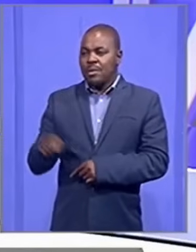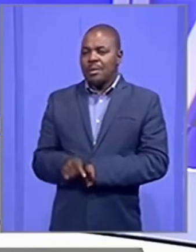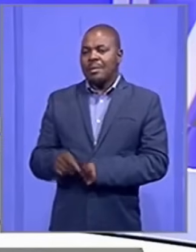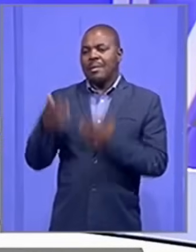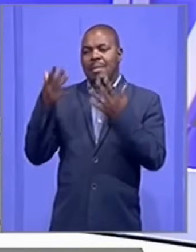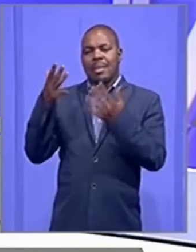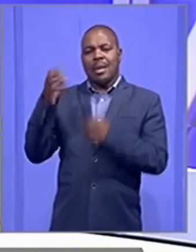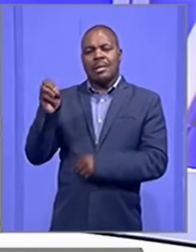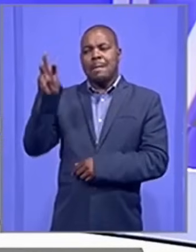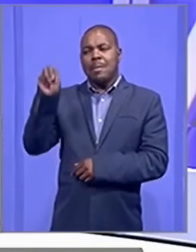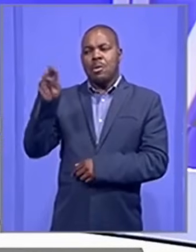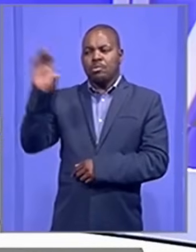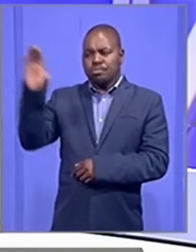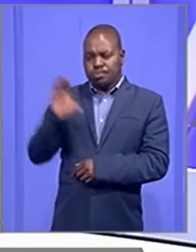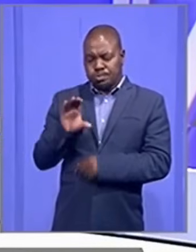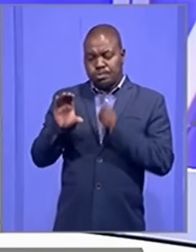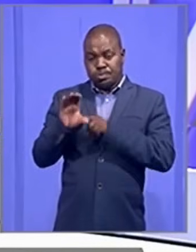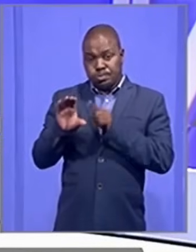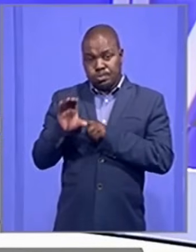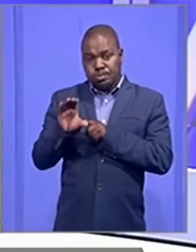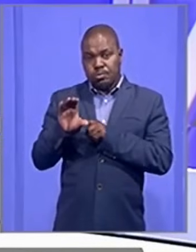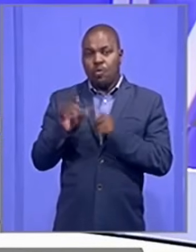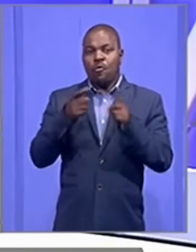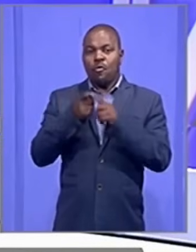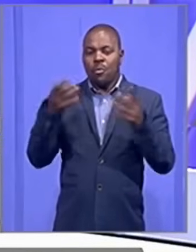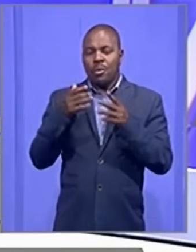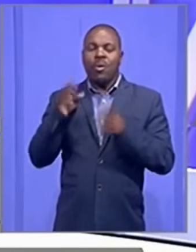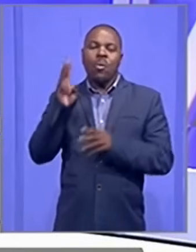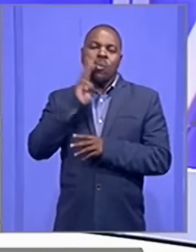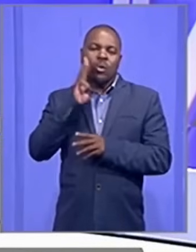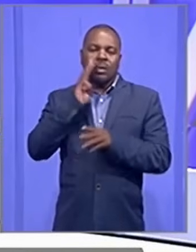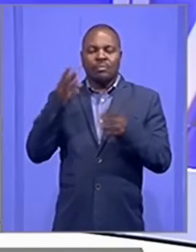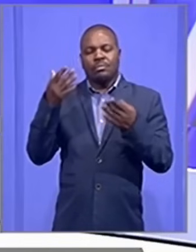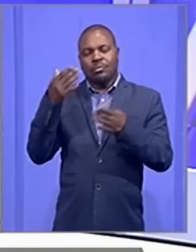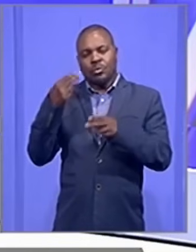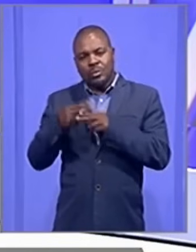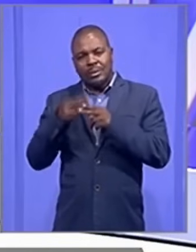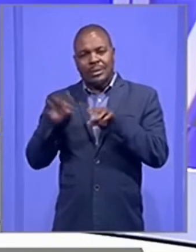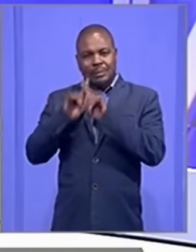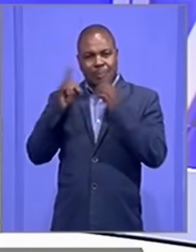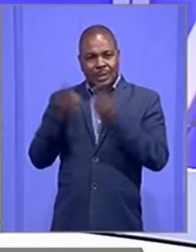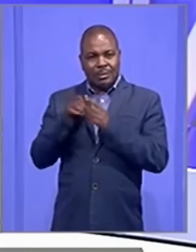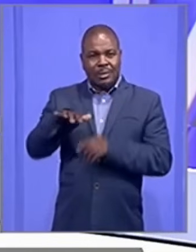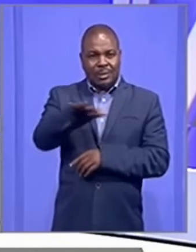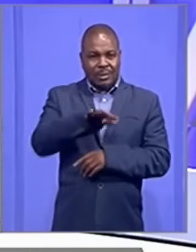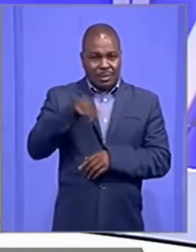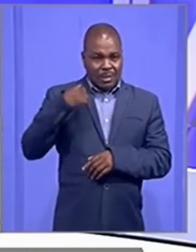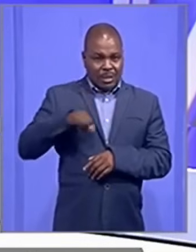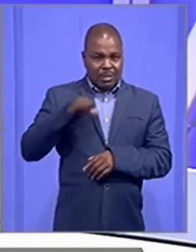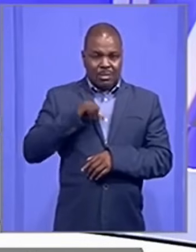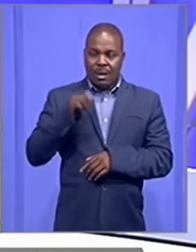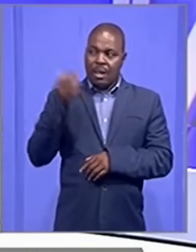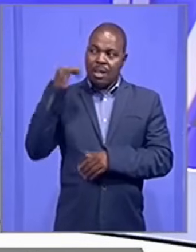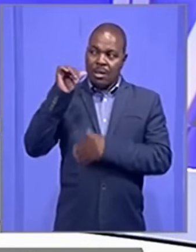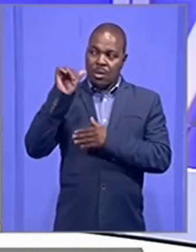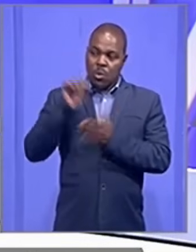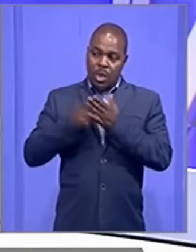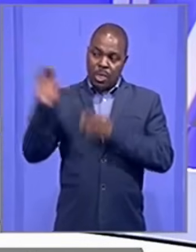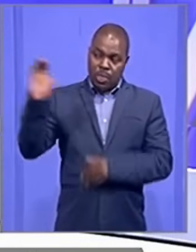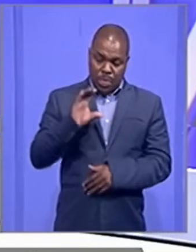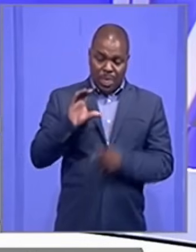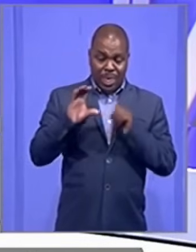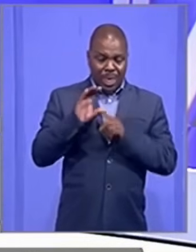masome senyane tšeo di beetšwego thoko ke kgoro ya metse le kelela tšhila ka mmasepaleng magareng bekeng ya go feta